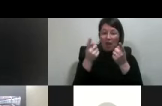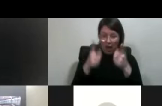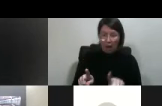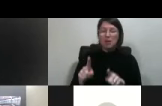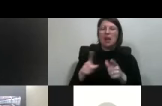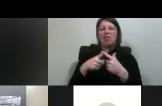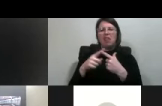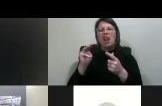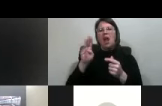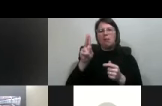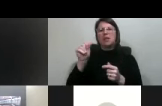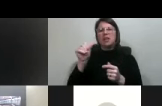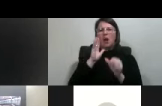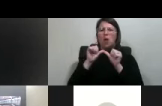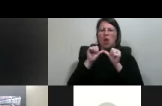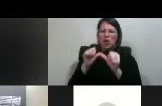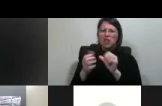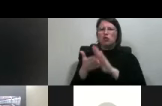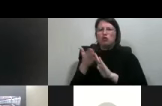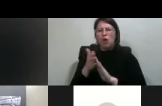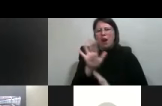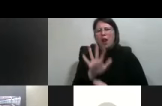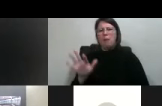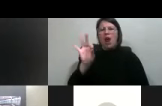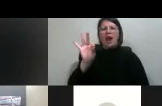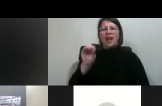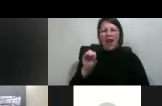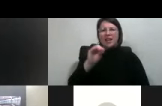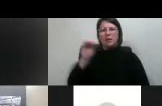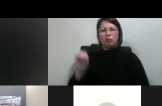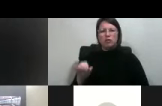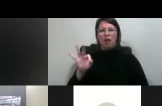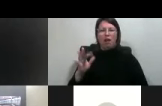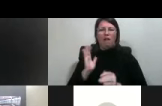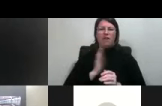about 90% of pre-COVID service hours.